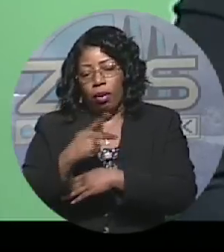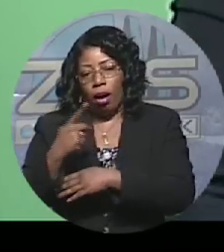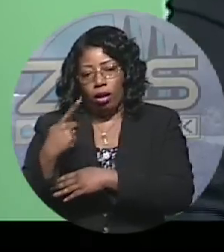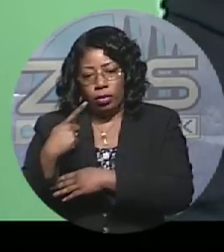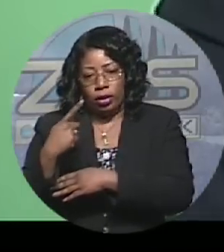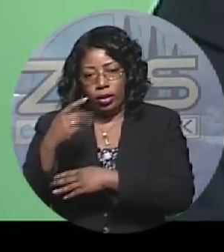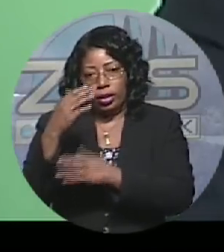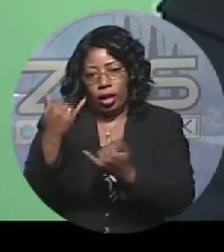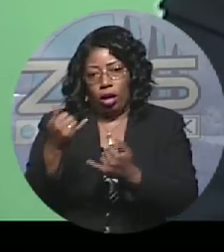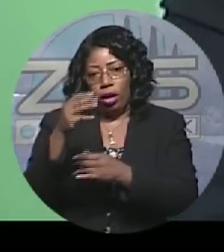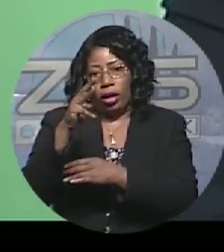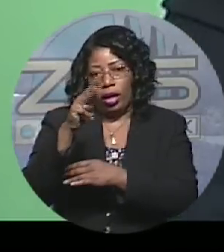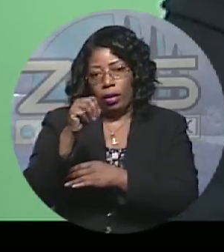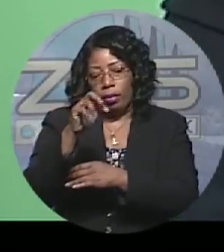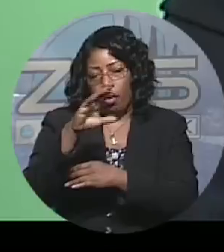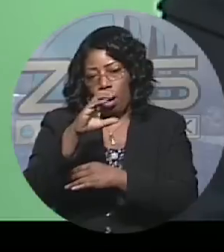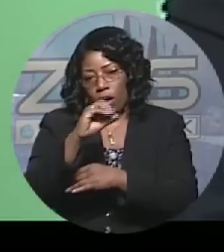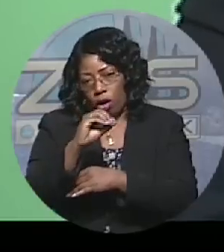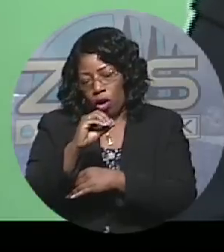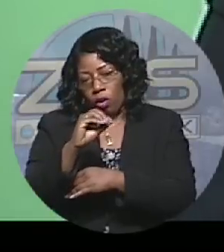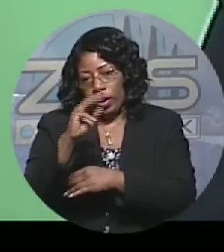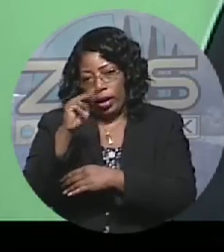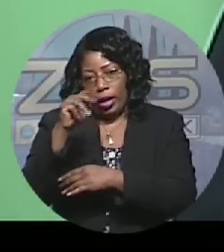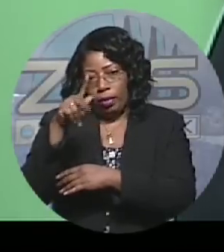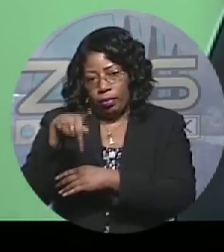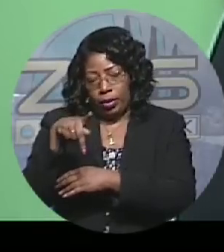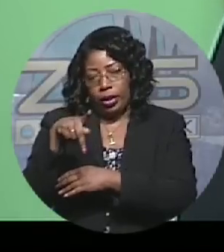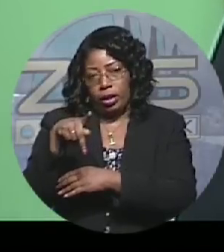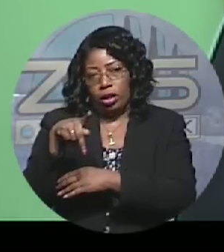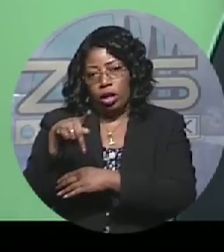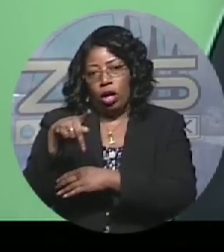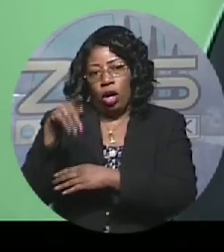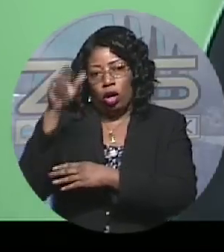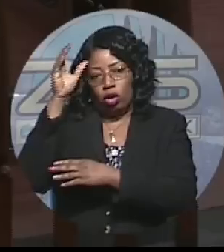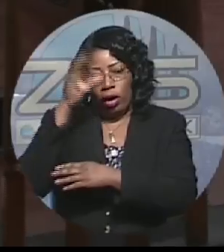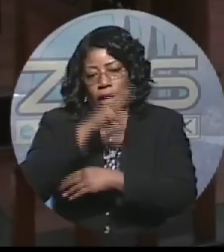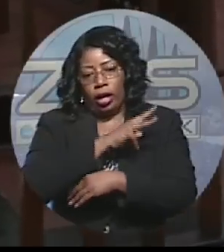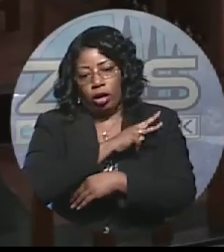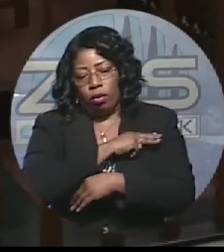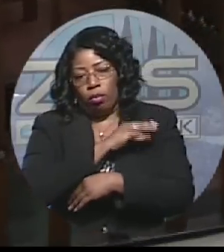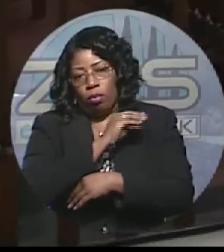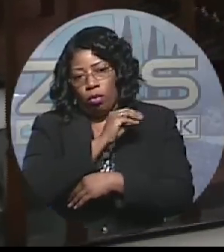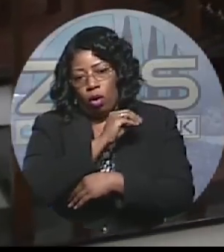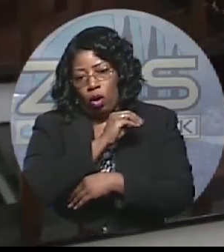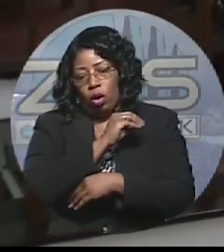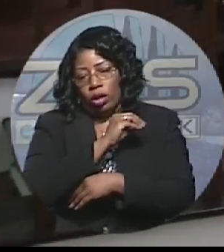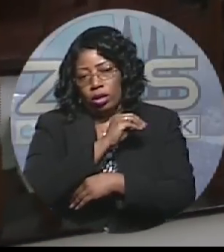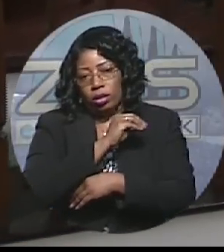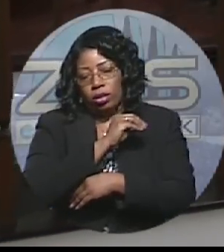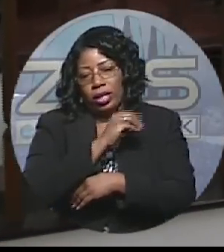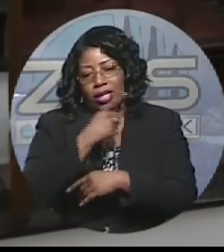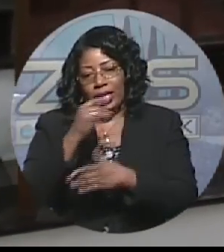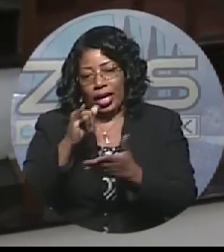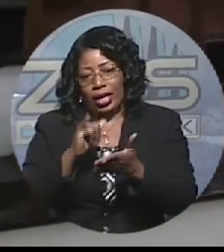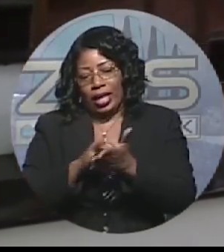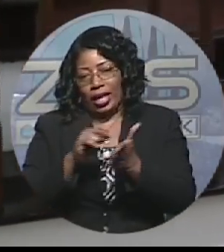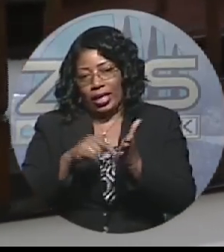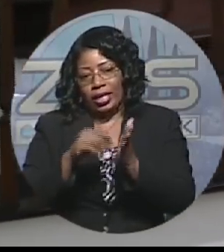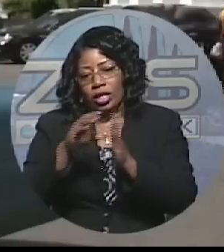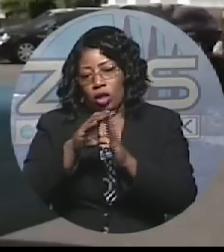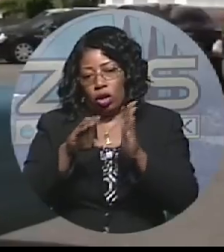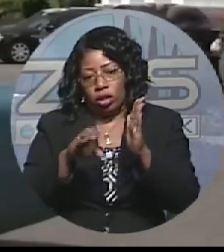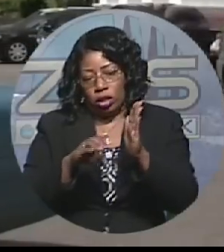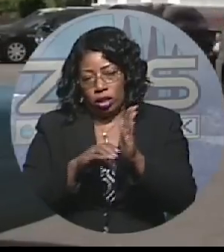The Marcos City MP and United Democratic leader Greg Moss also took issue with the ruling, condemning it as a